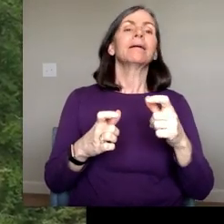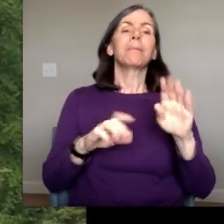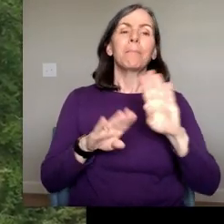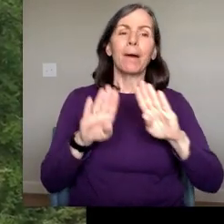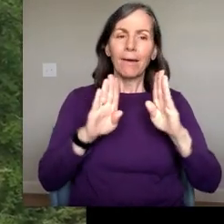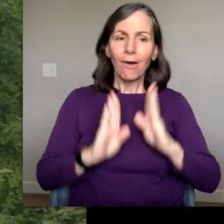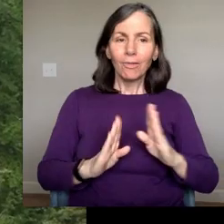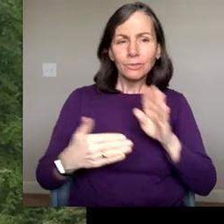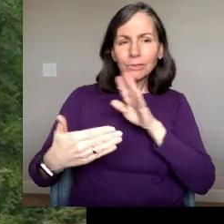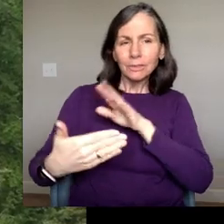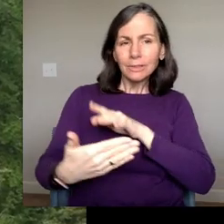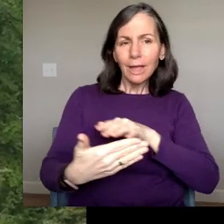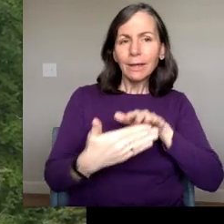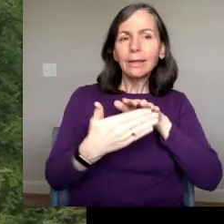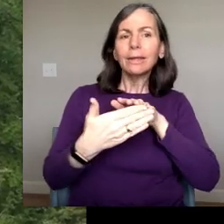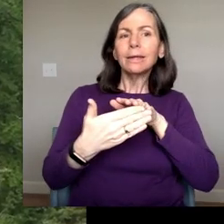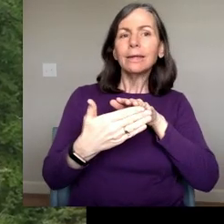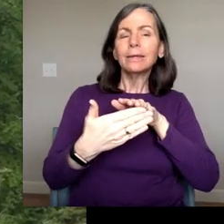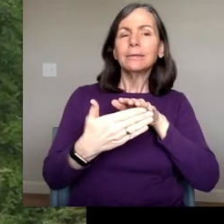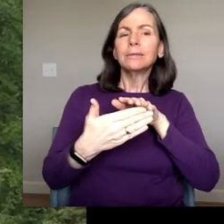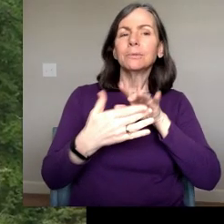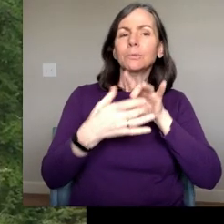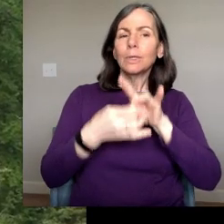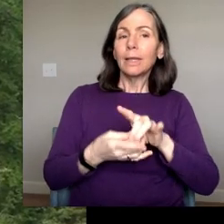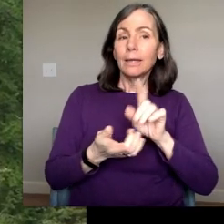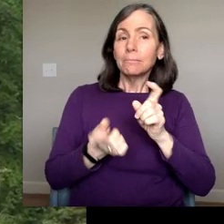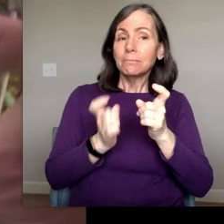evolution, such as Mike Bell.